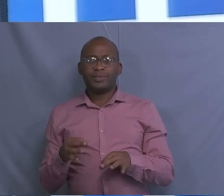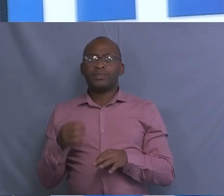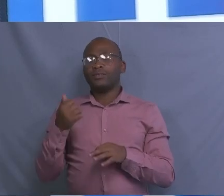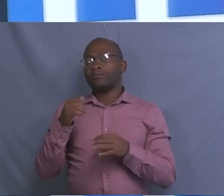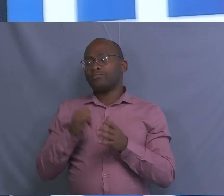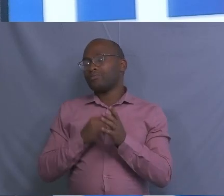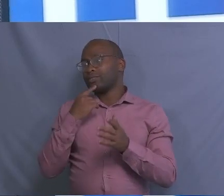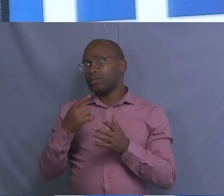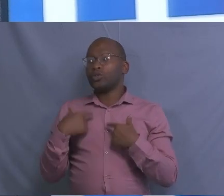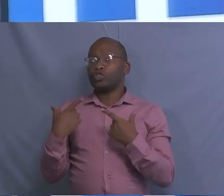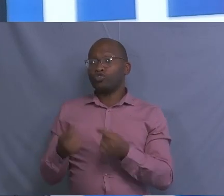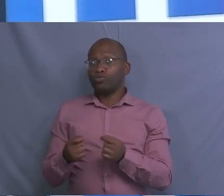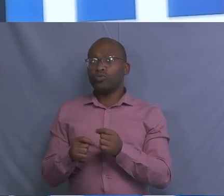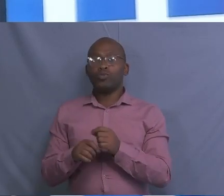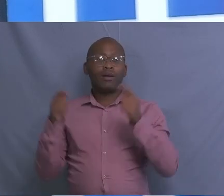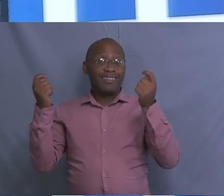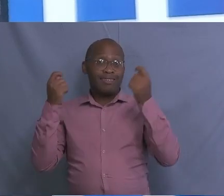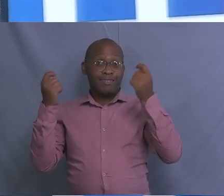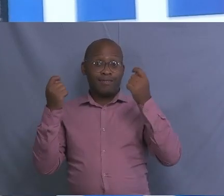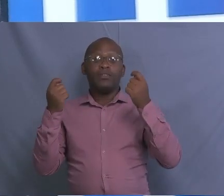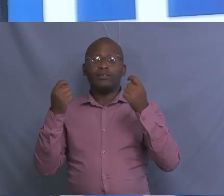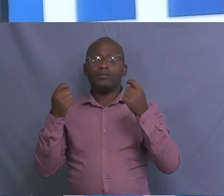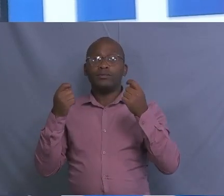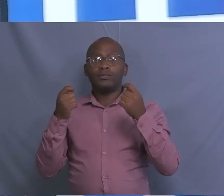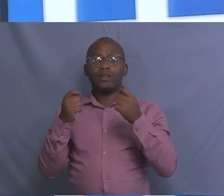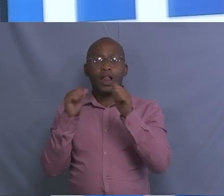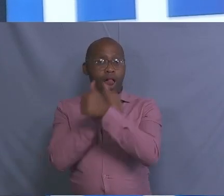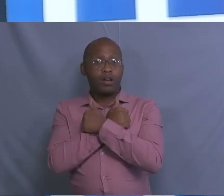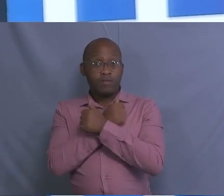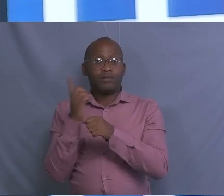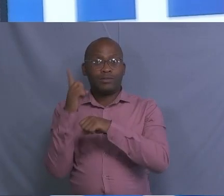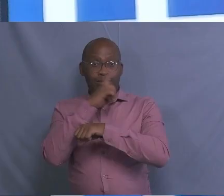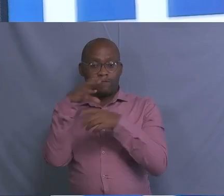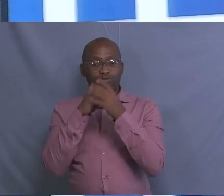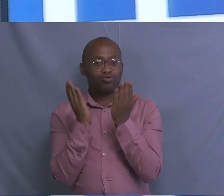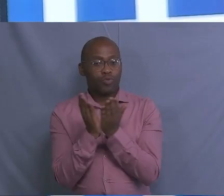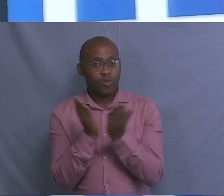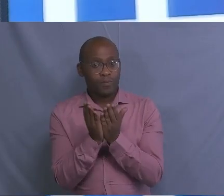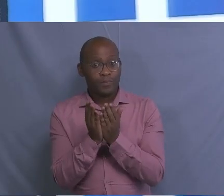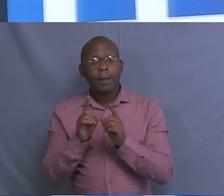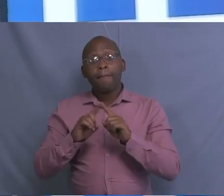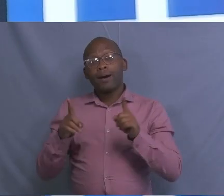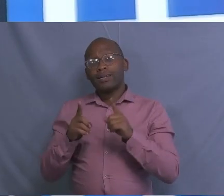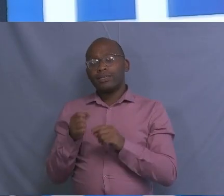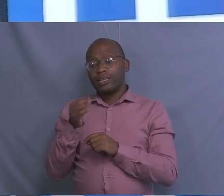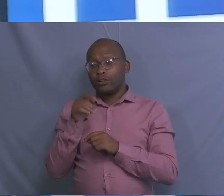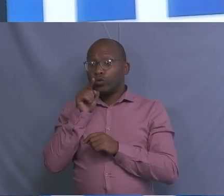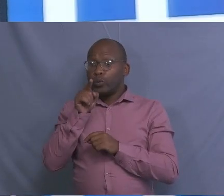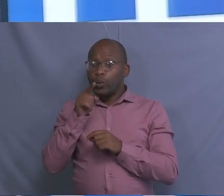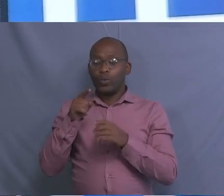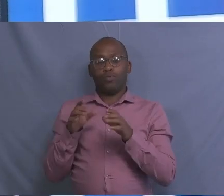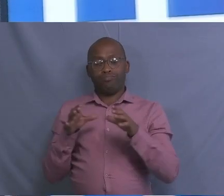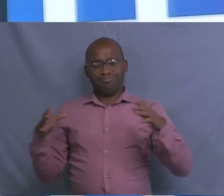for a Valentine's show at school. Now, it would make your work more effective if you guys split